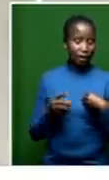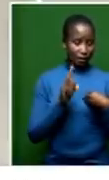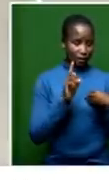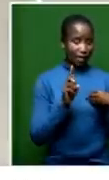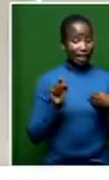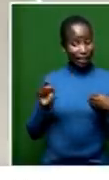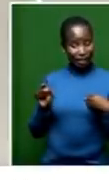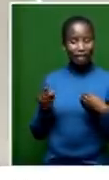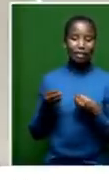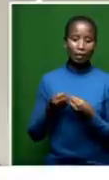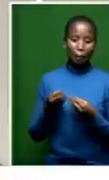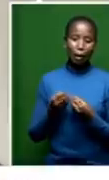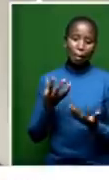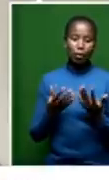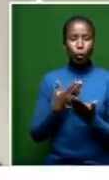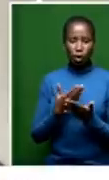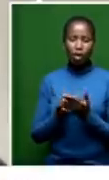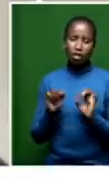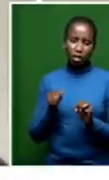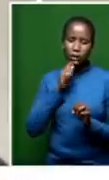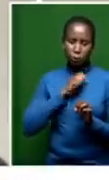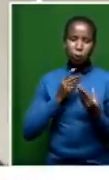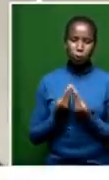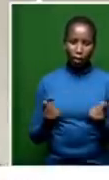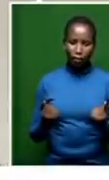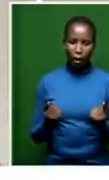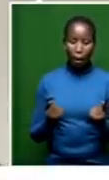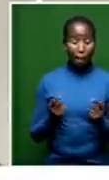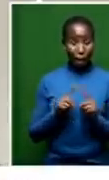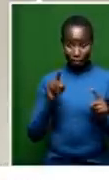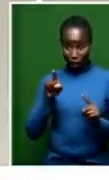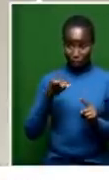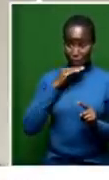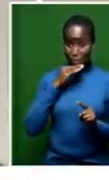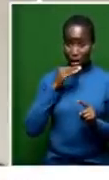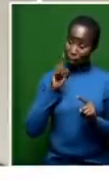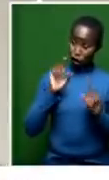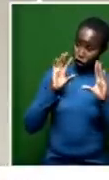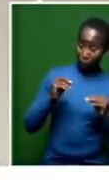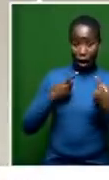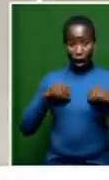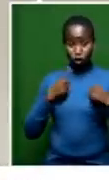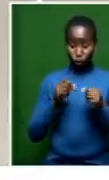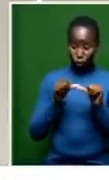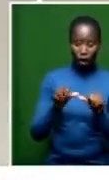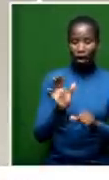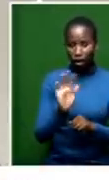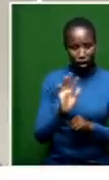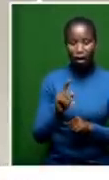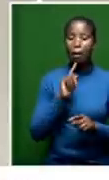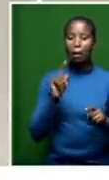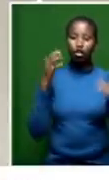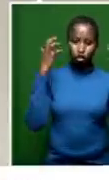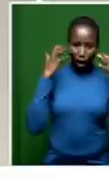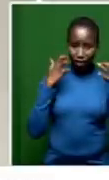anticipated that it's something that we might have to deal with, but it was never going to derail us. But on the issue of the judge being part